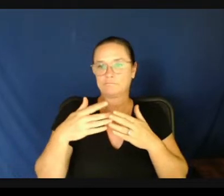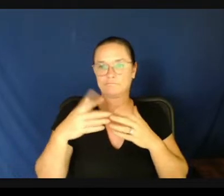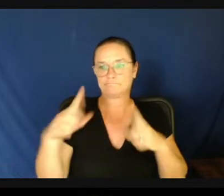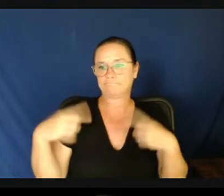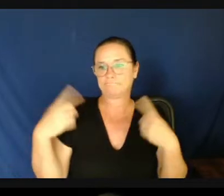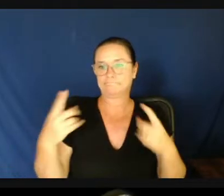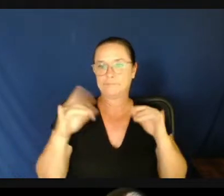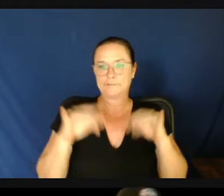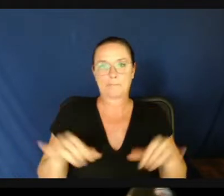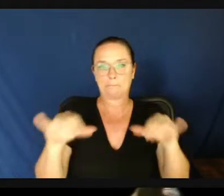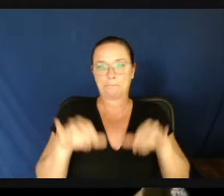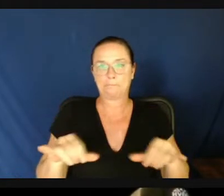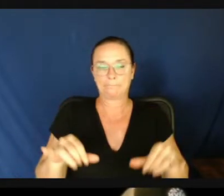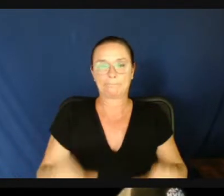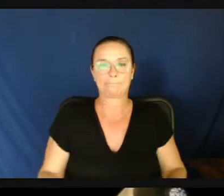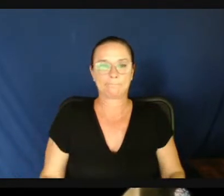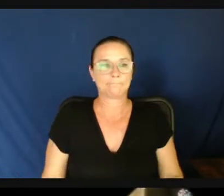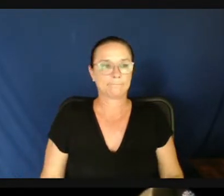note.